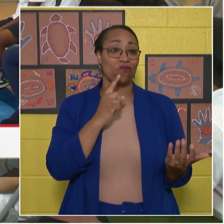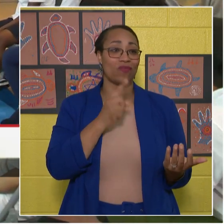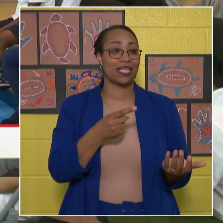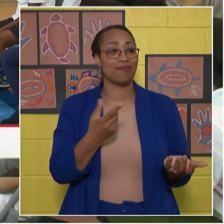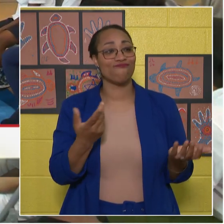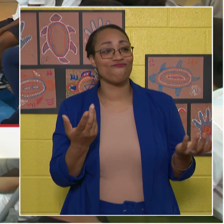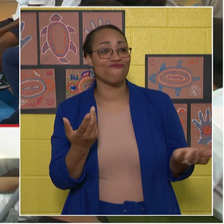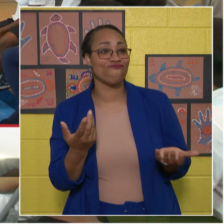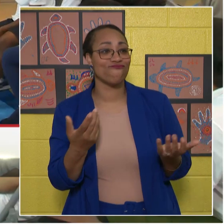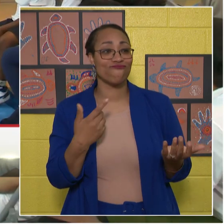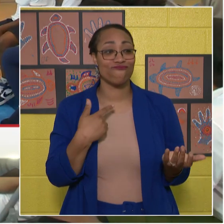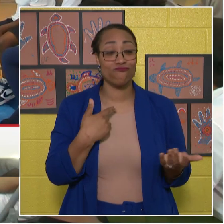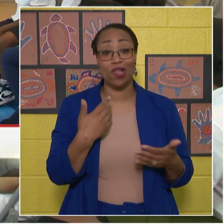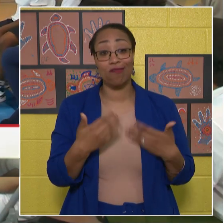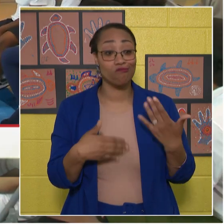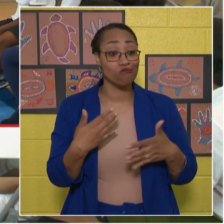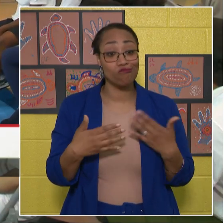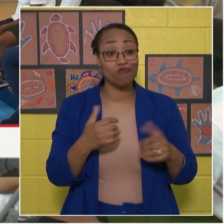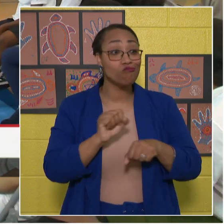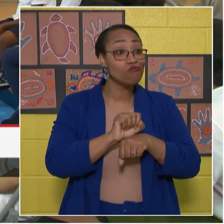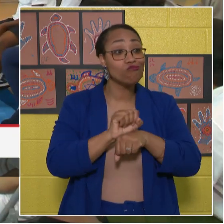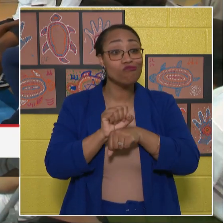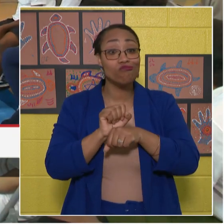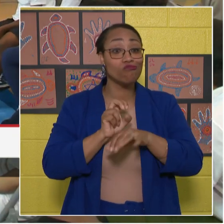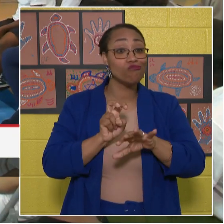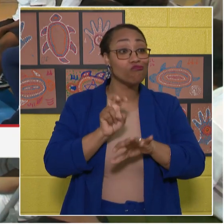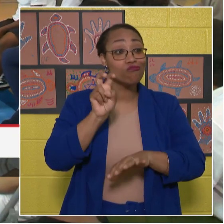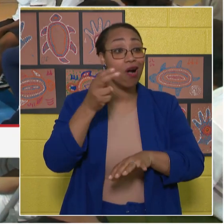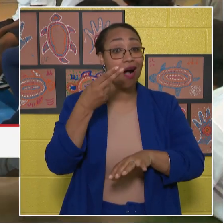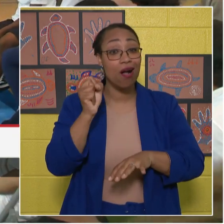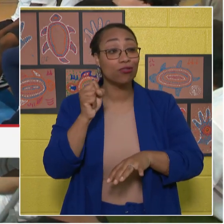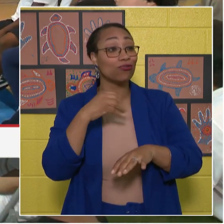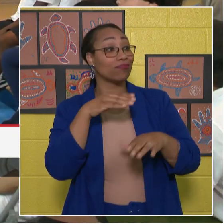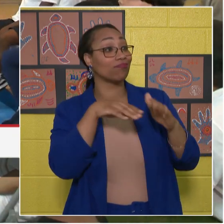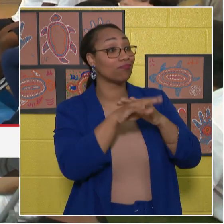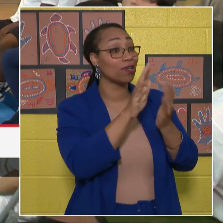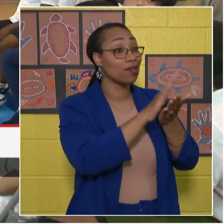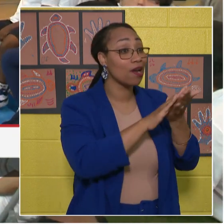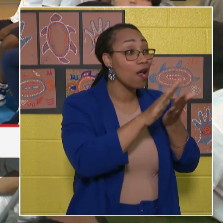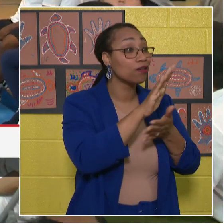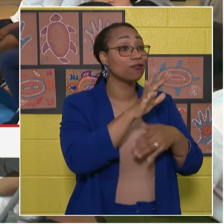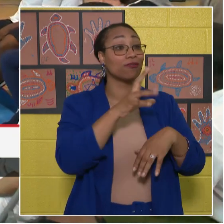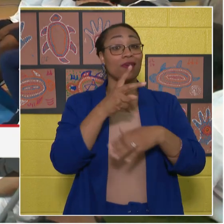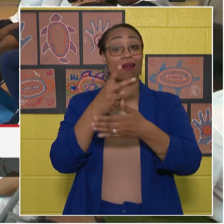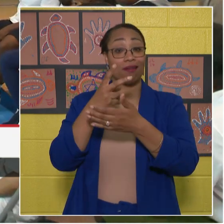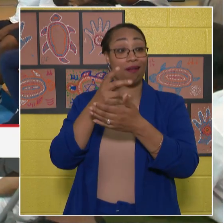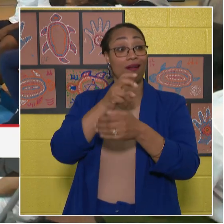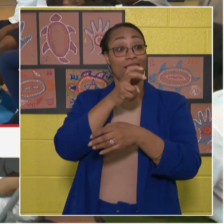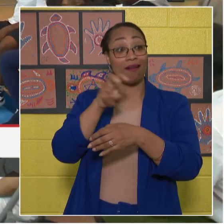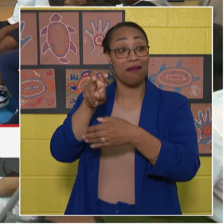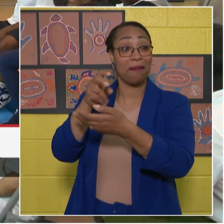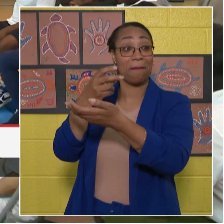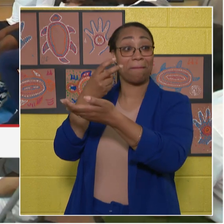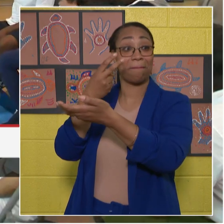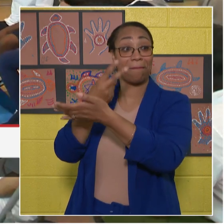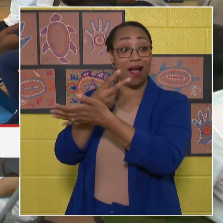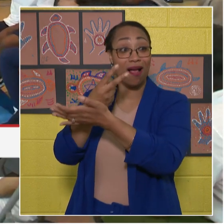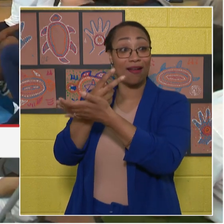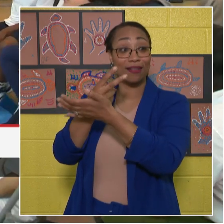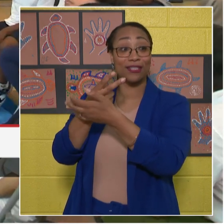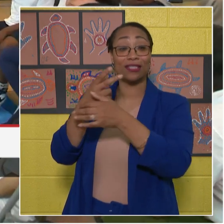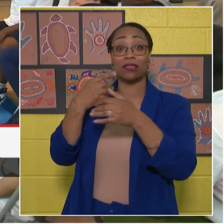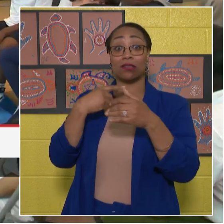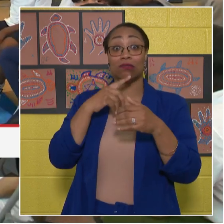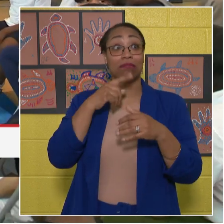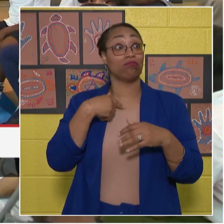way through college and graduate school before I knew exactly what I wanted to do. And